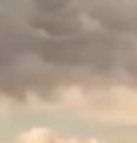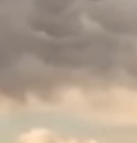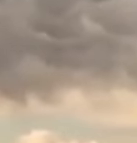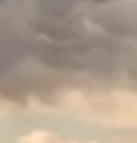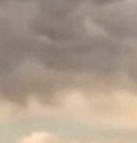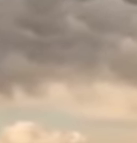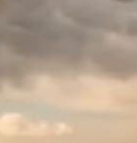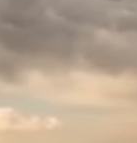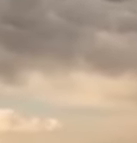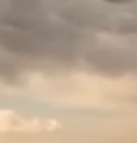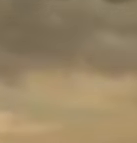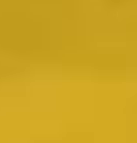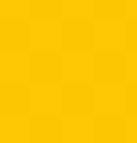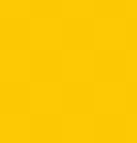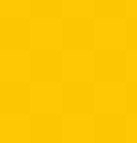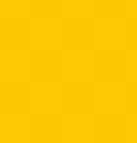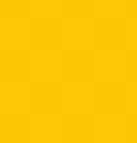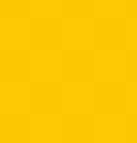yakho.